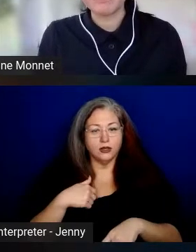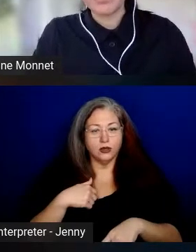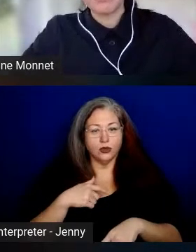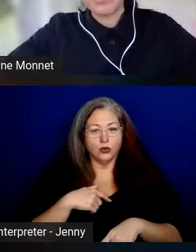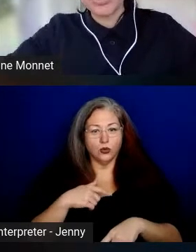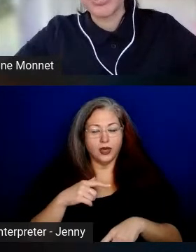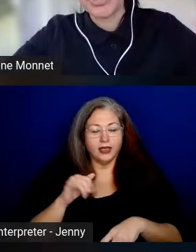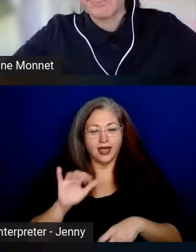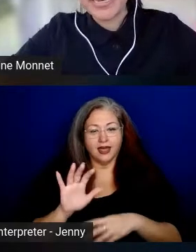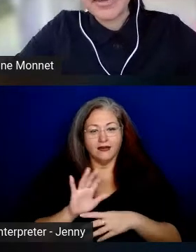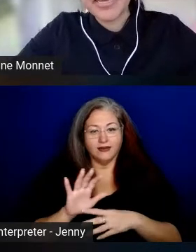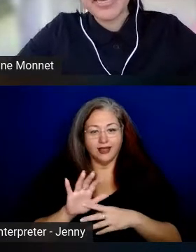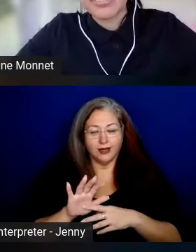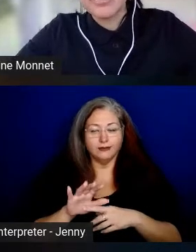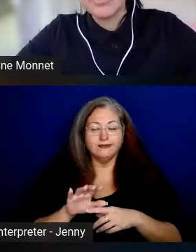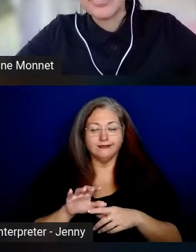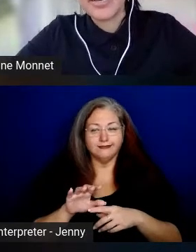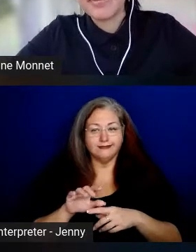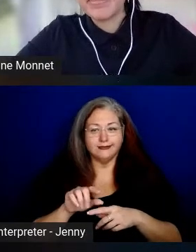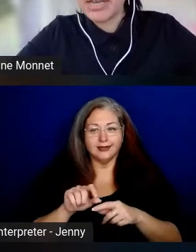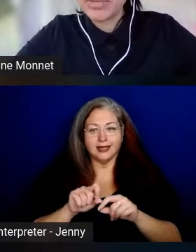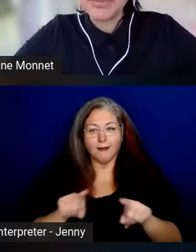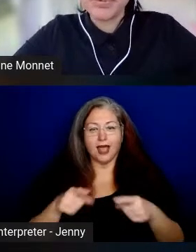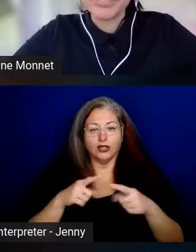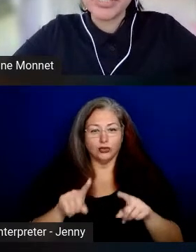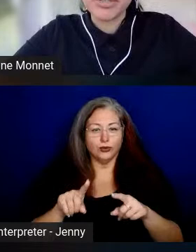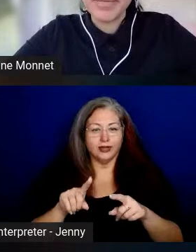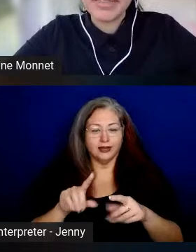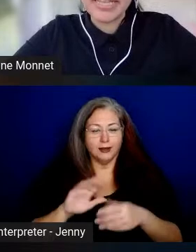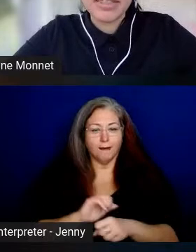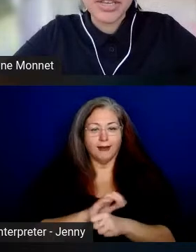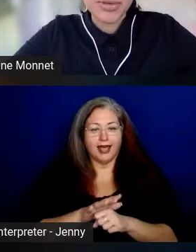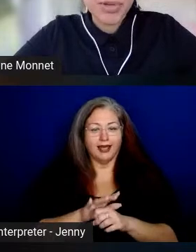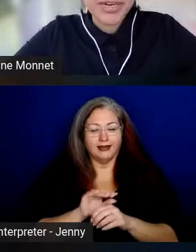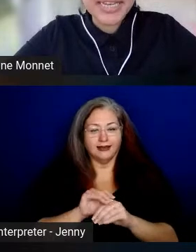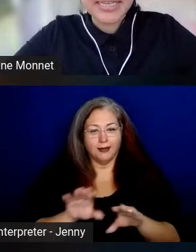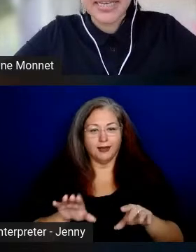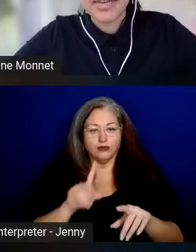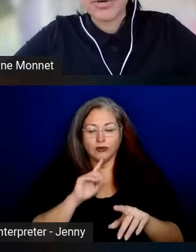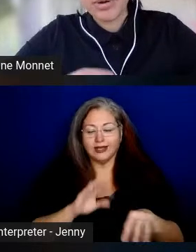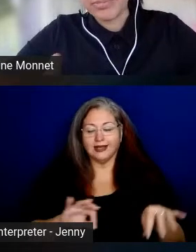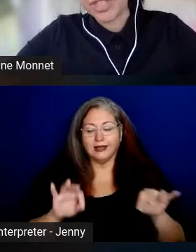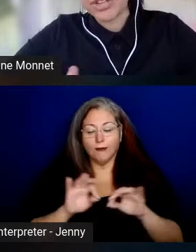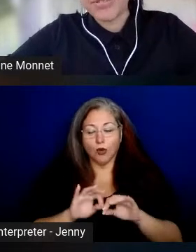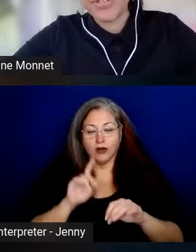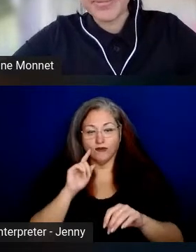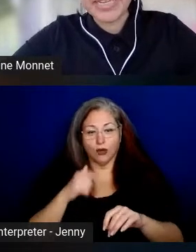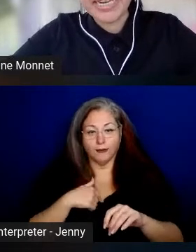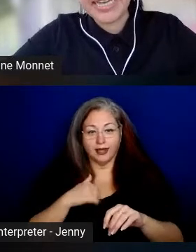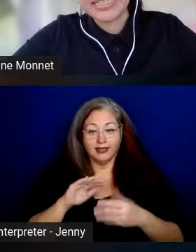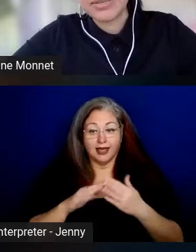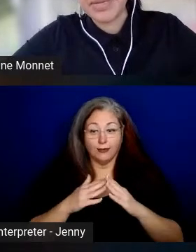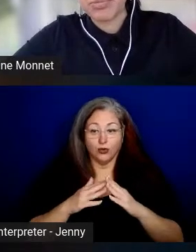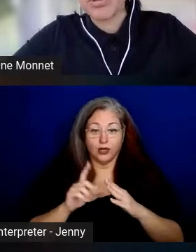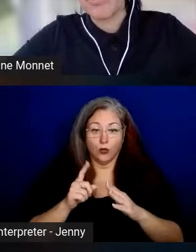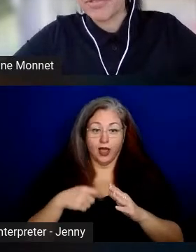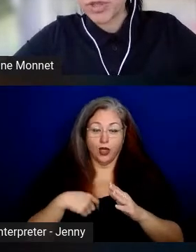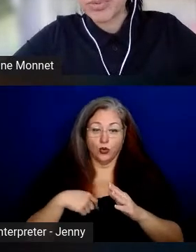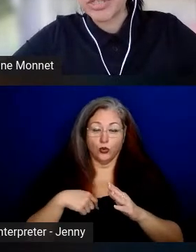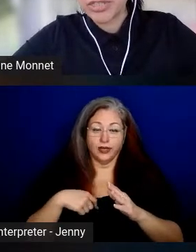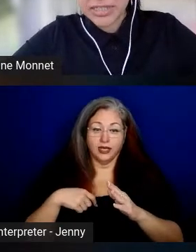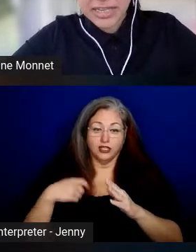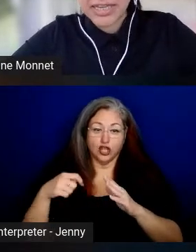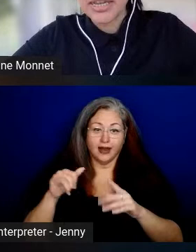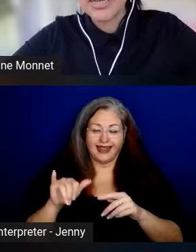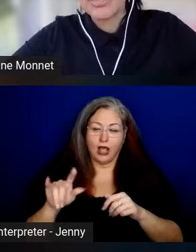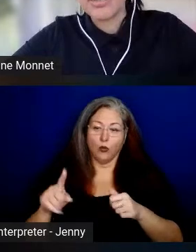the film come out during the pandemic. Mm-hmm. It was important to me that the community where we shot the film in Kitigansippi were the first